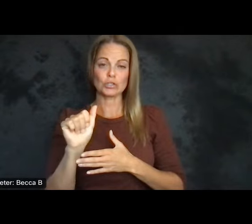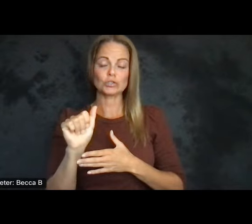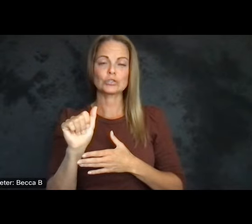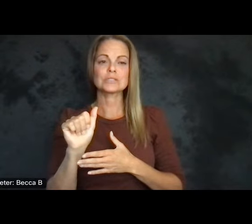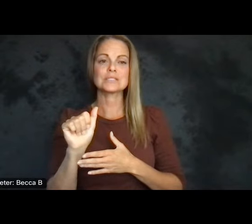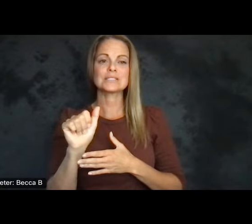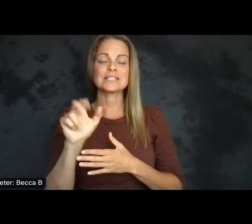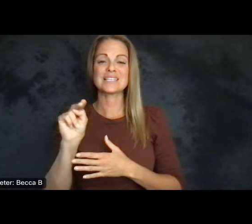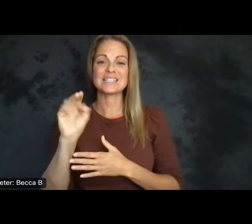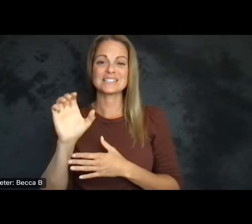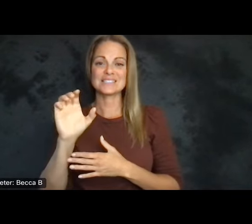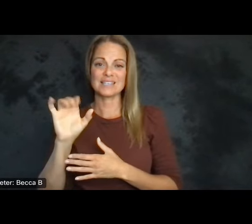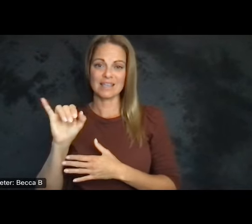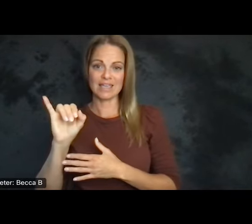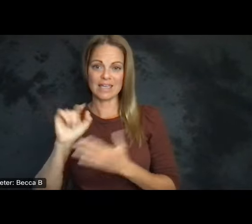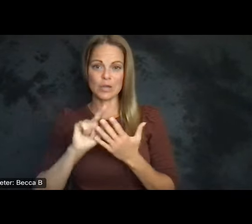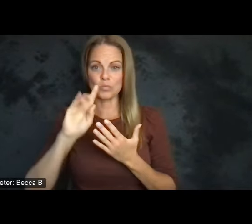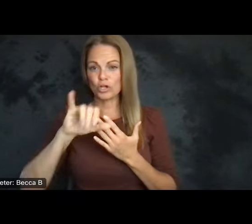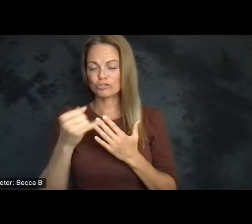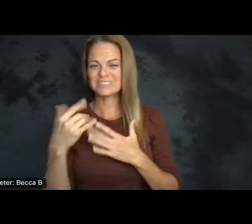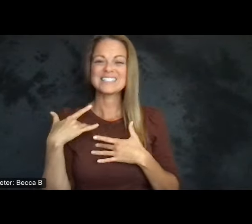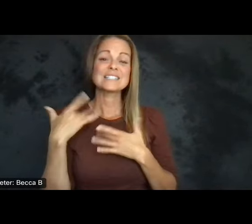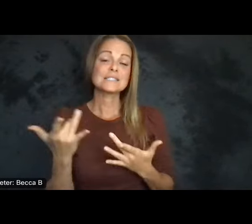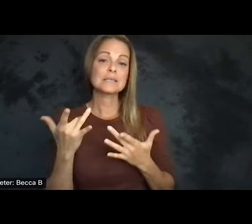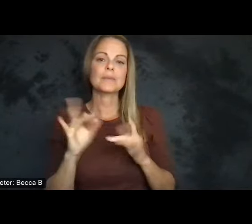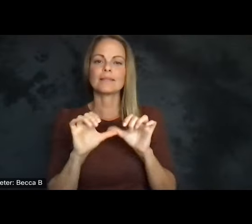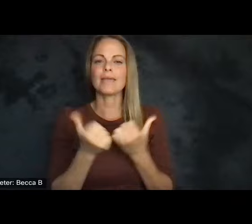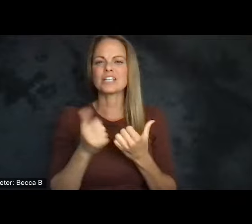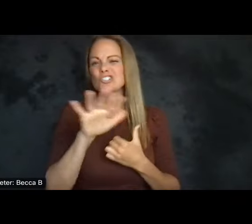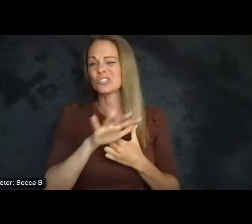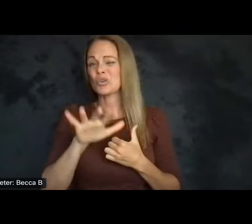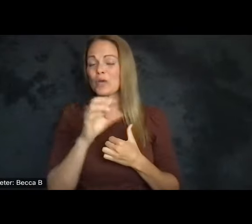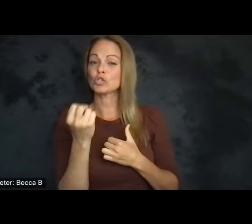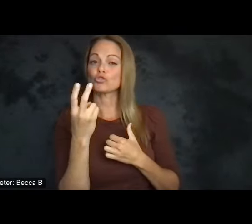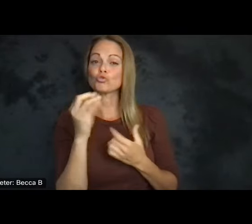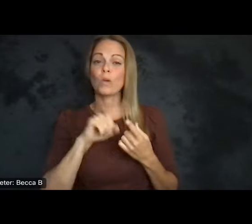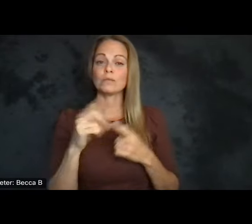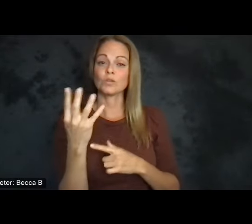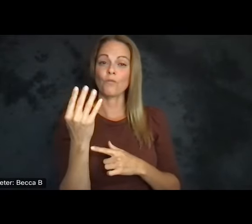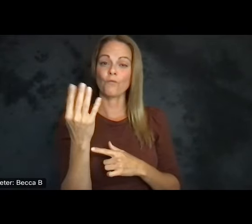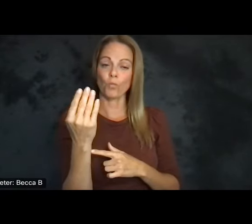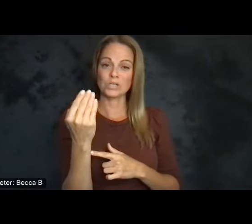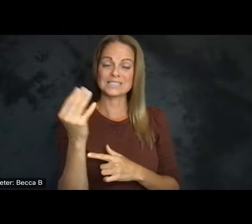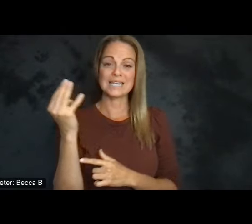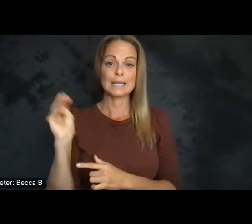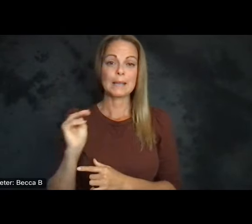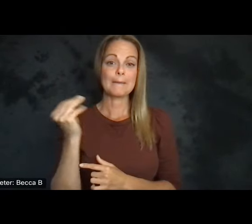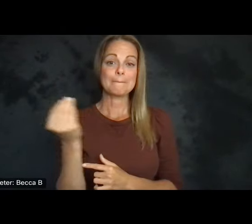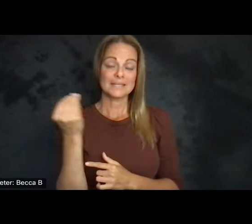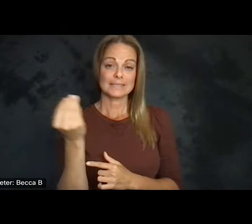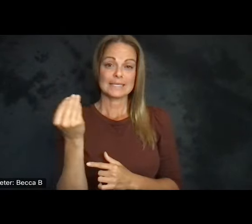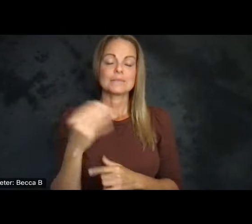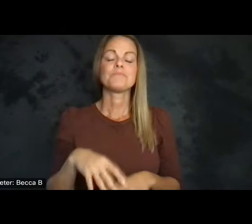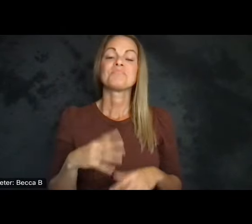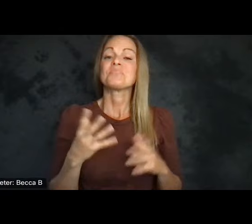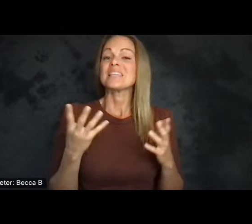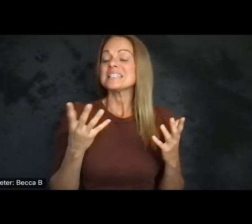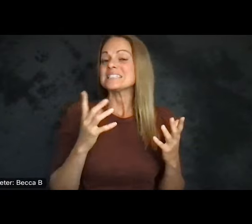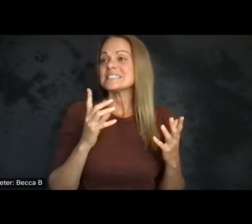CI projects, which typically our agency has done roughly around 12 to 14 million. And this is due to really focusing